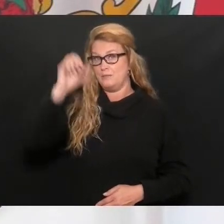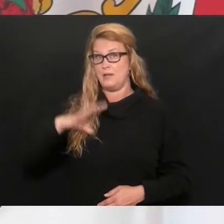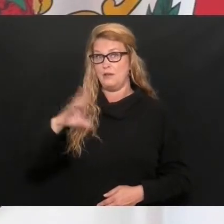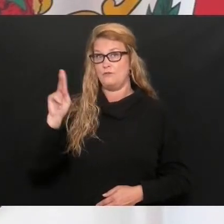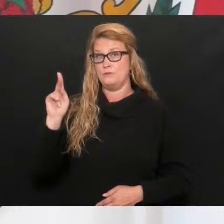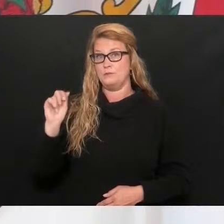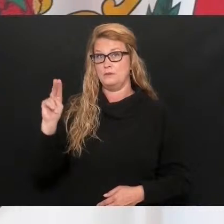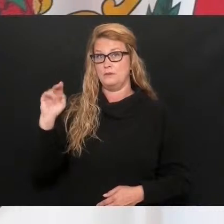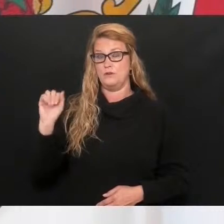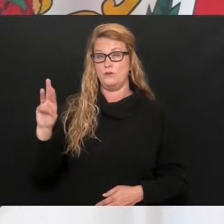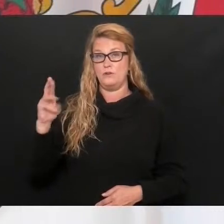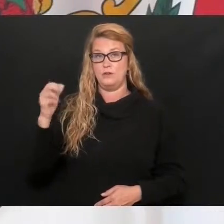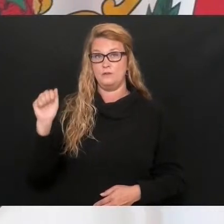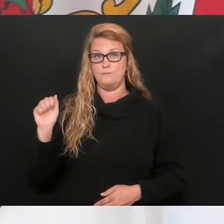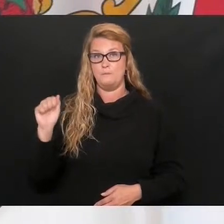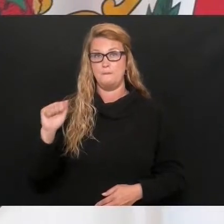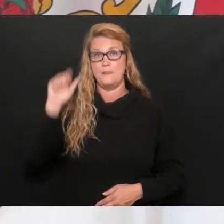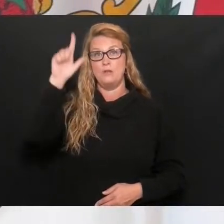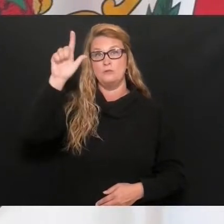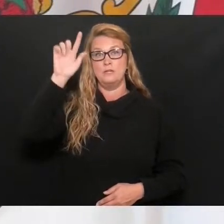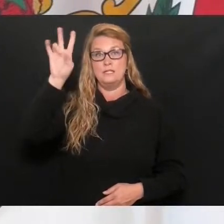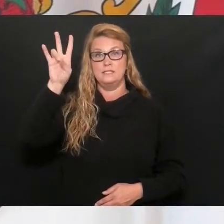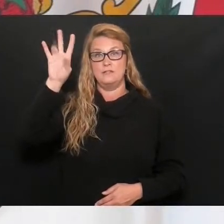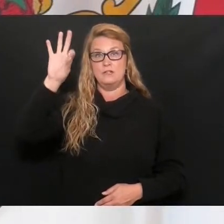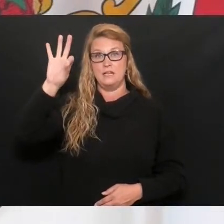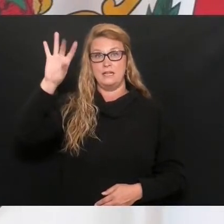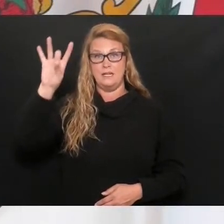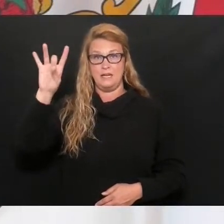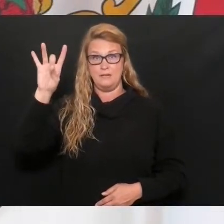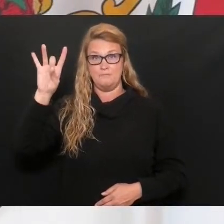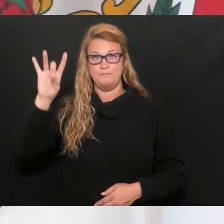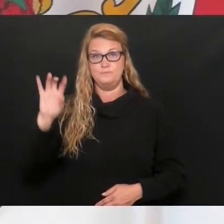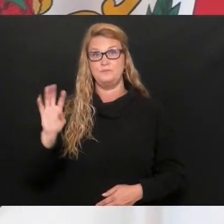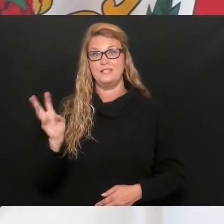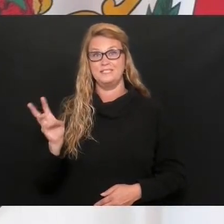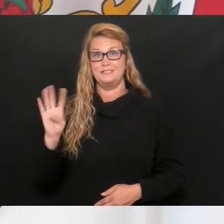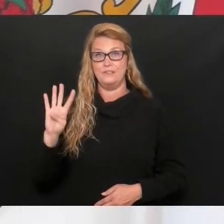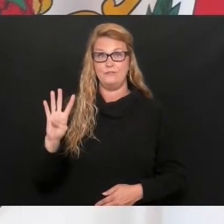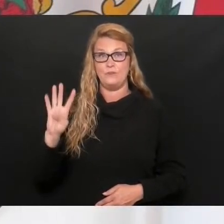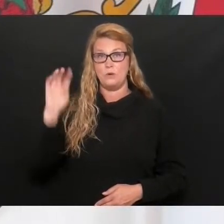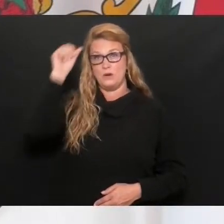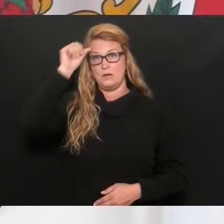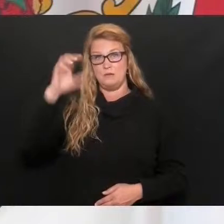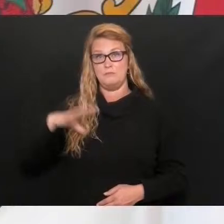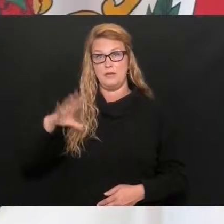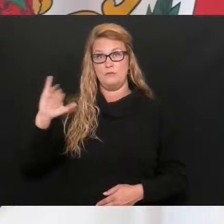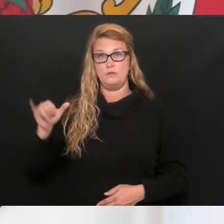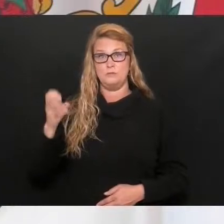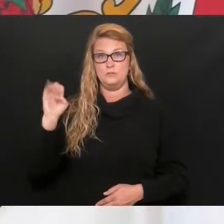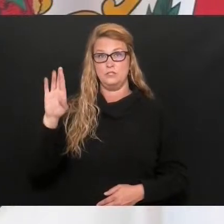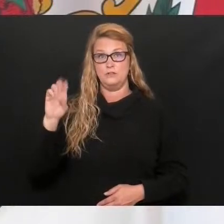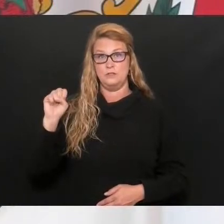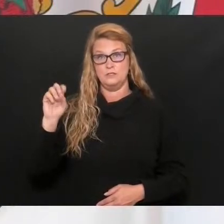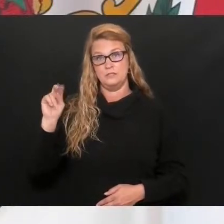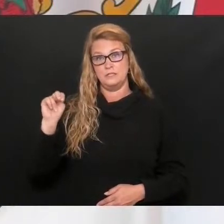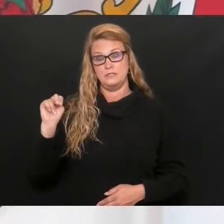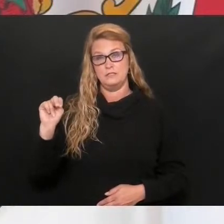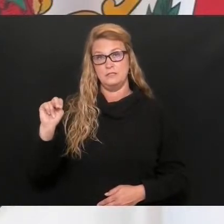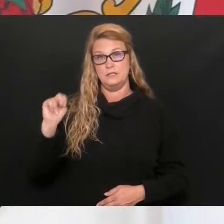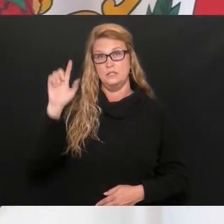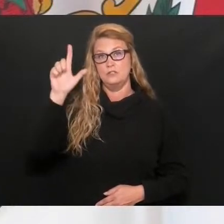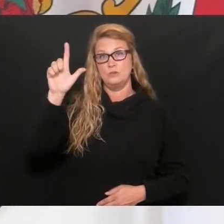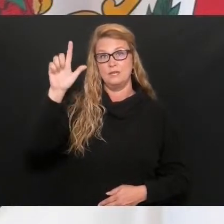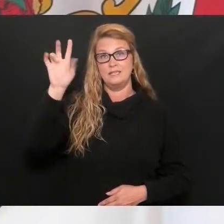Kanawha County. Our 2,798th death is a 64-year-old male from Jefferson County. Our